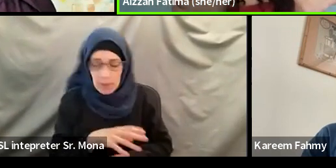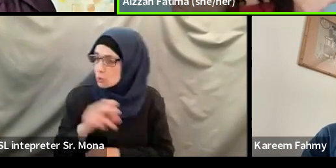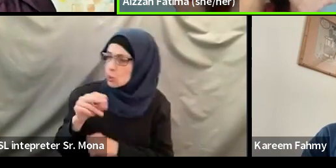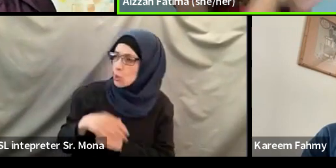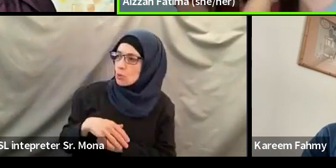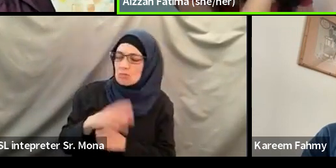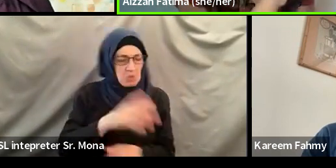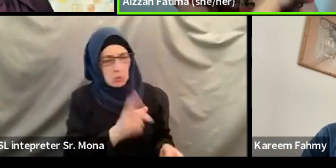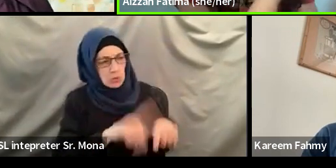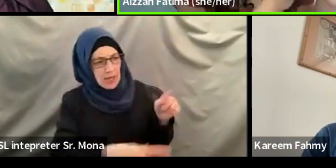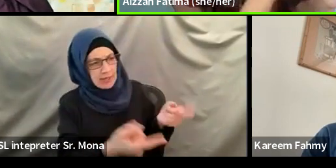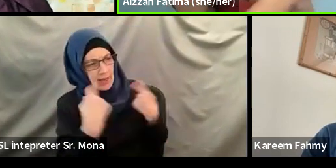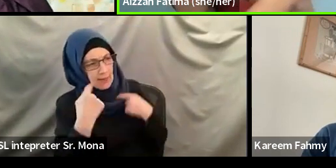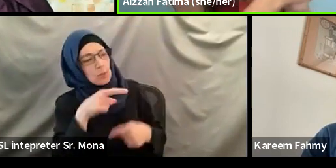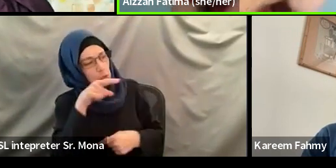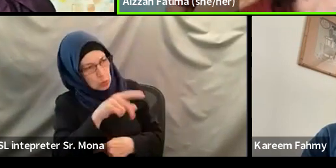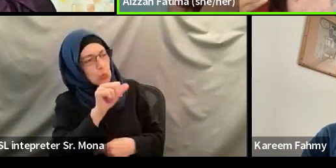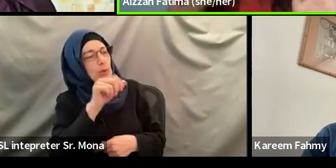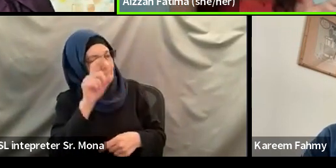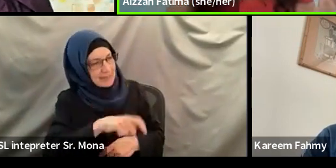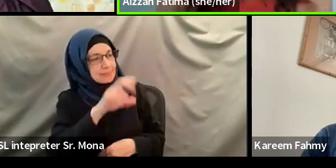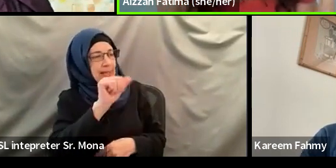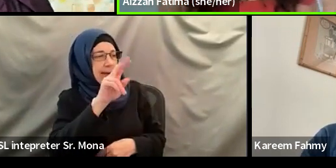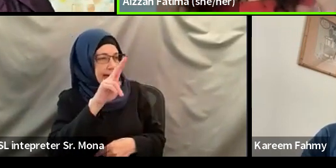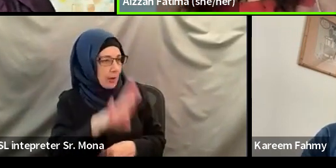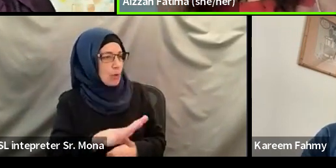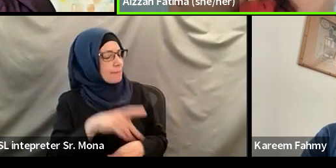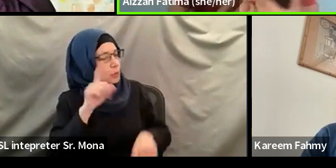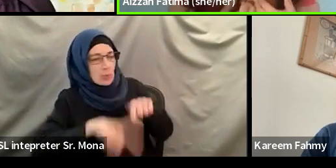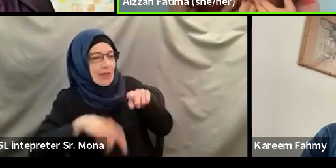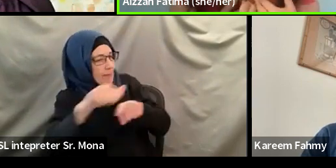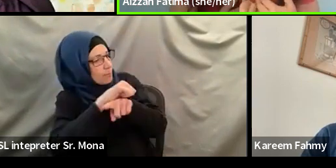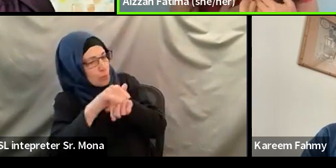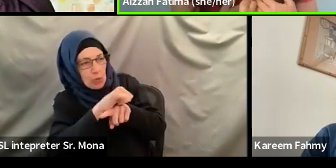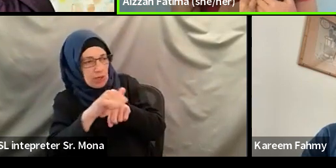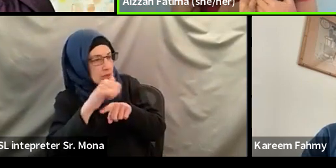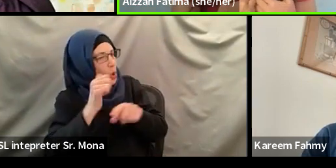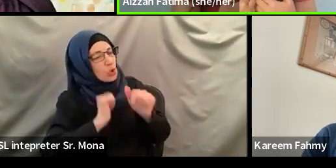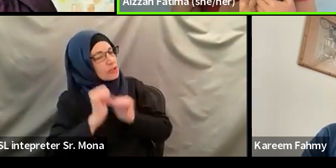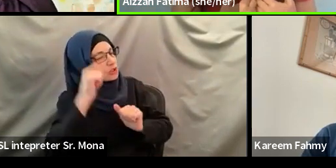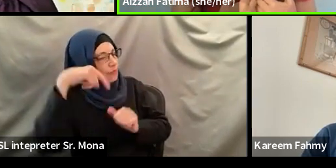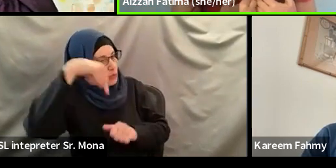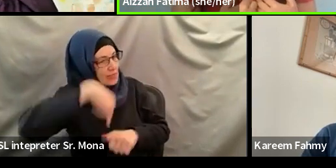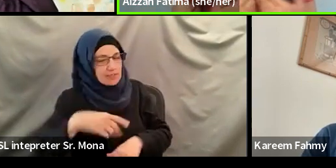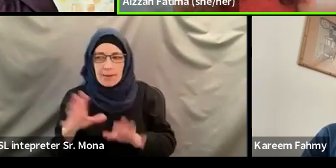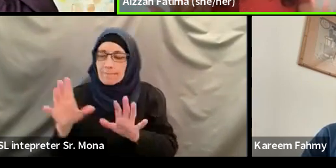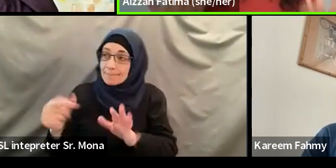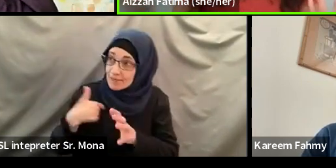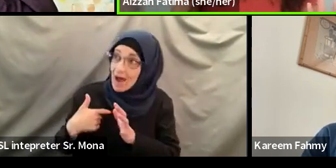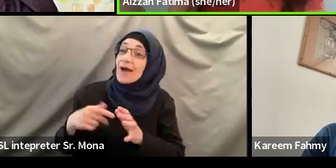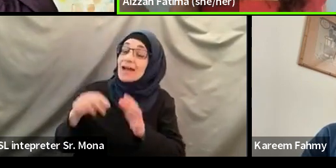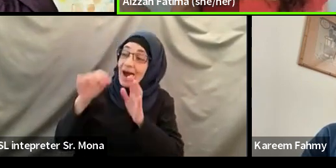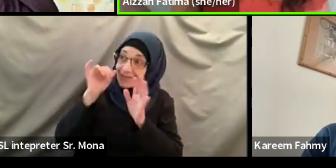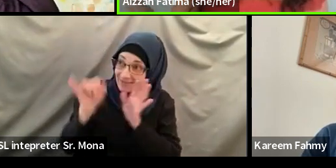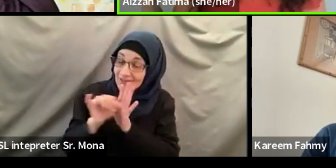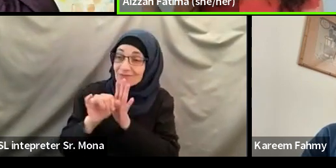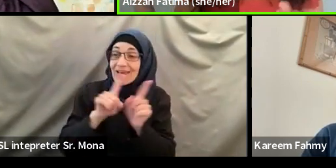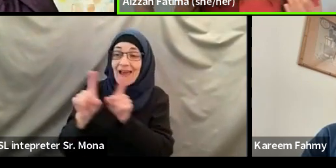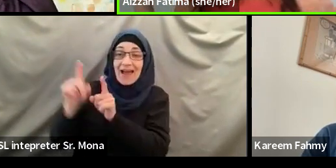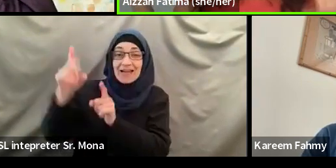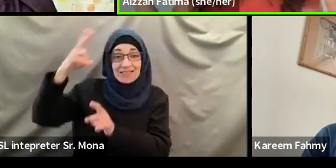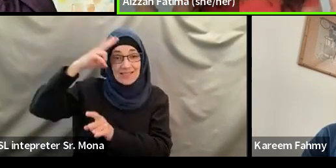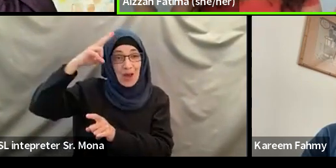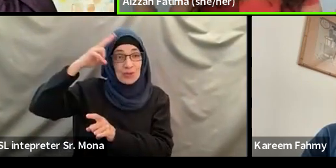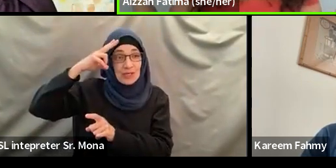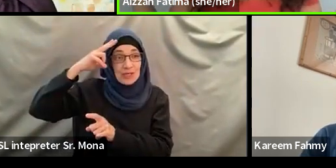can't audition for this thing. We're looking for Arab, you can't. So it's just like always, I'm like, well, but I do identify as Saudi. More than somebody,